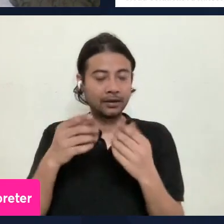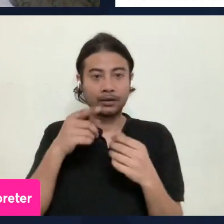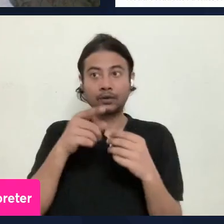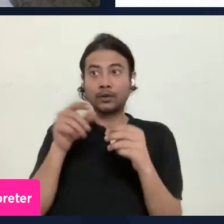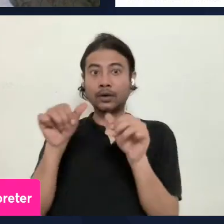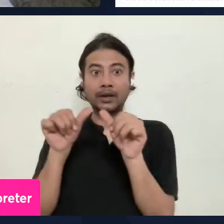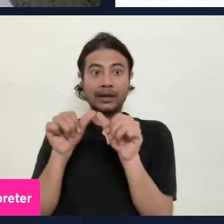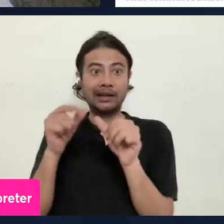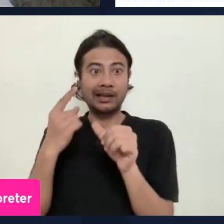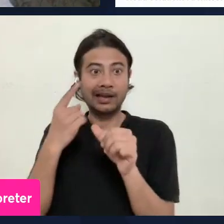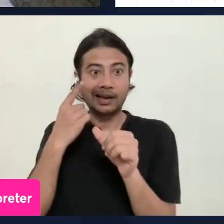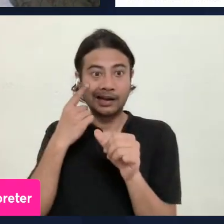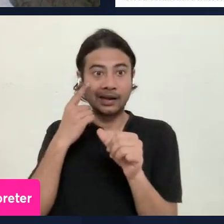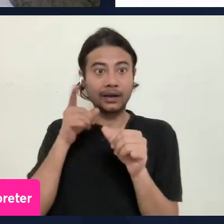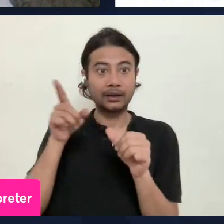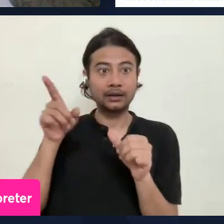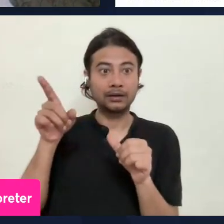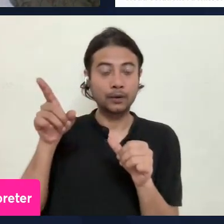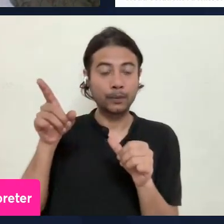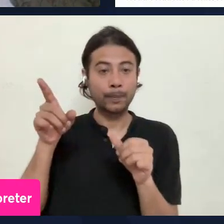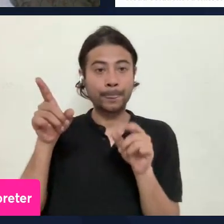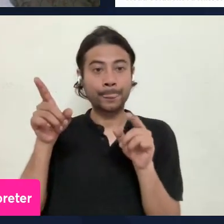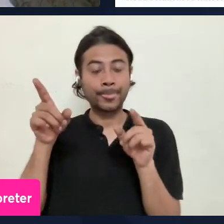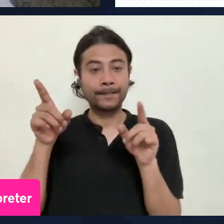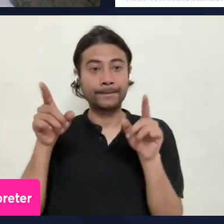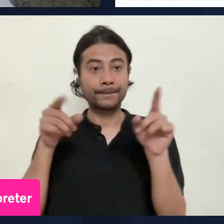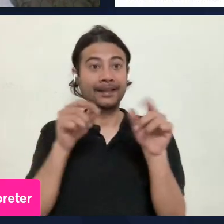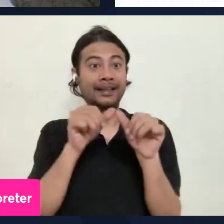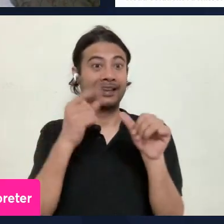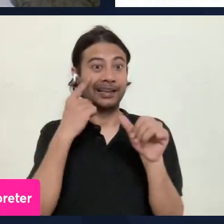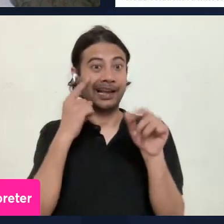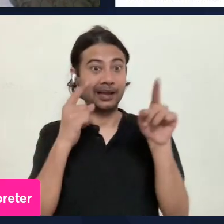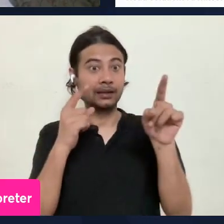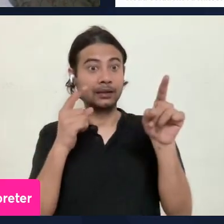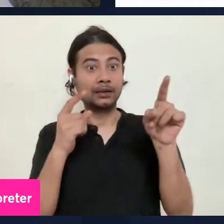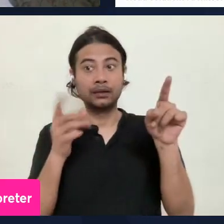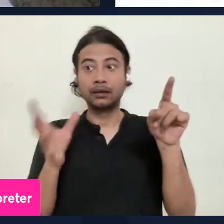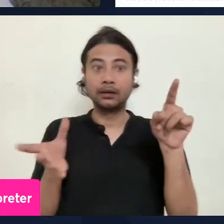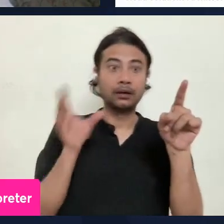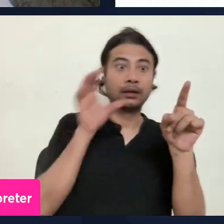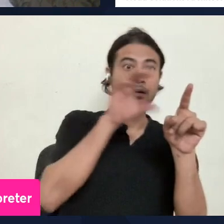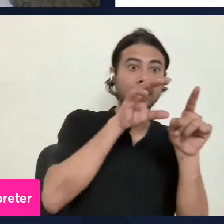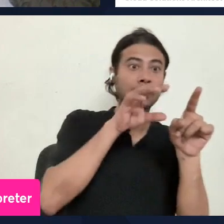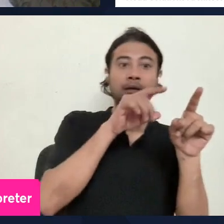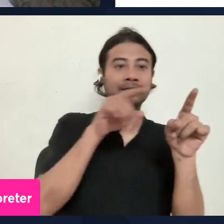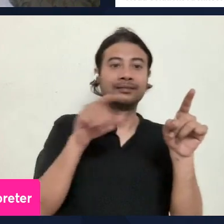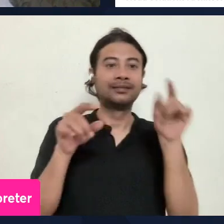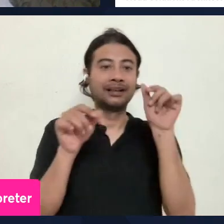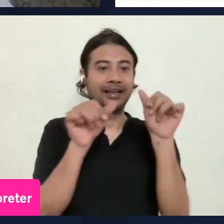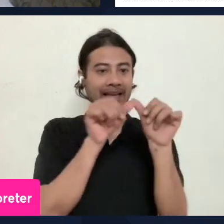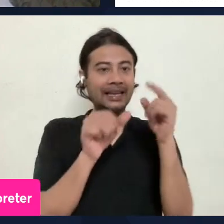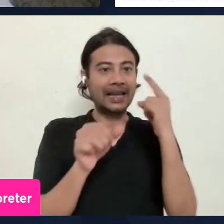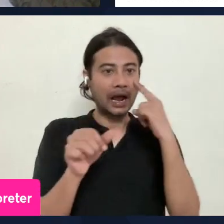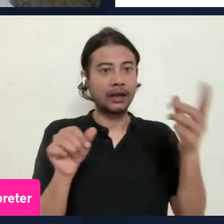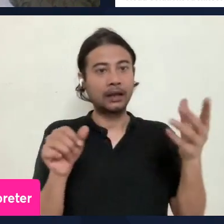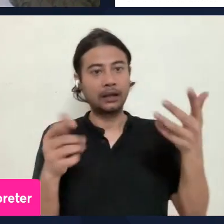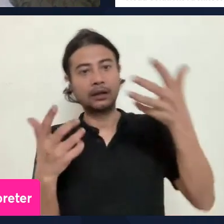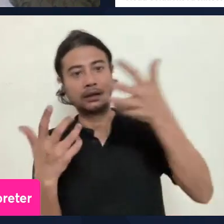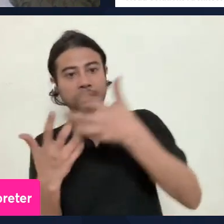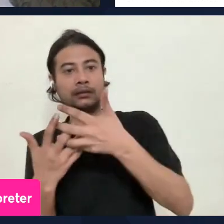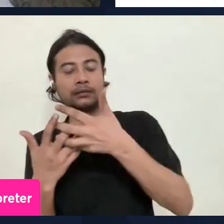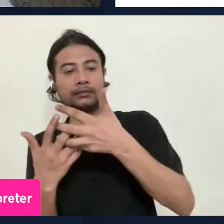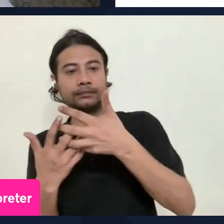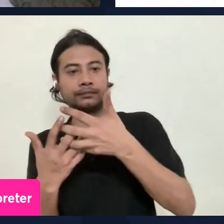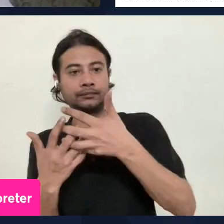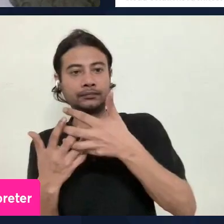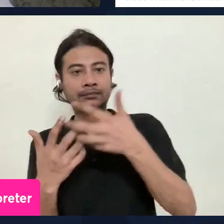ideal. So the best scenario is to bring the AI to the data, okay, to allow the solutions to have access